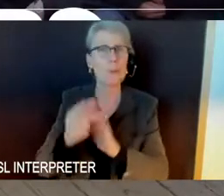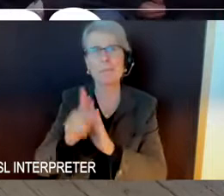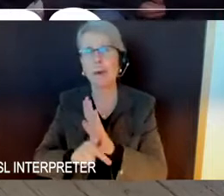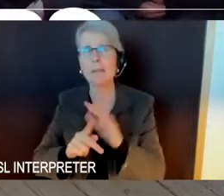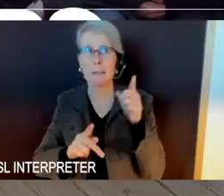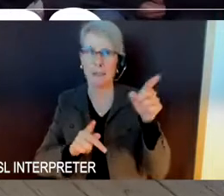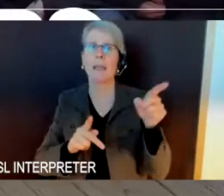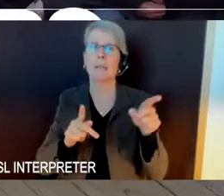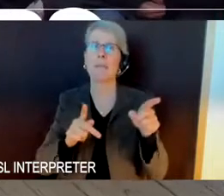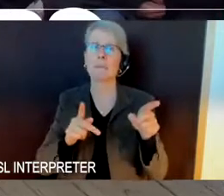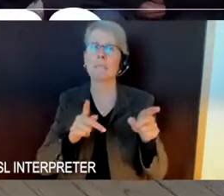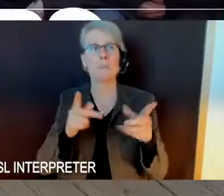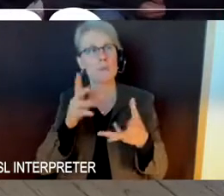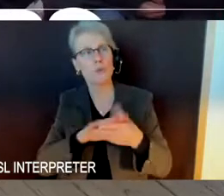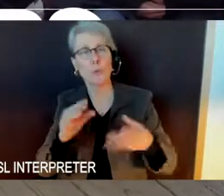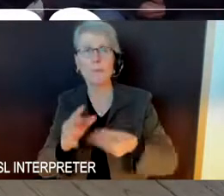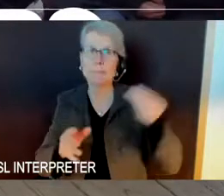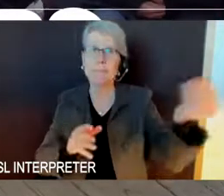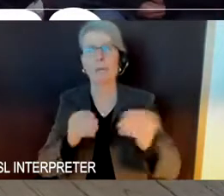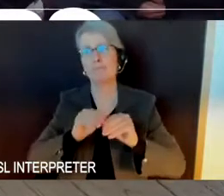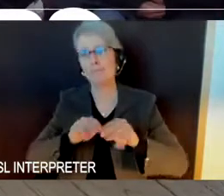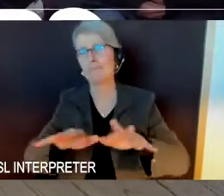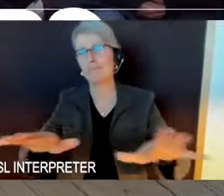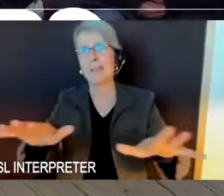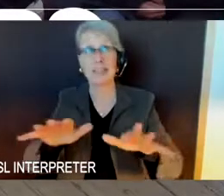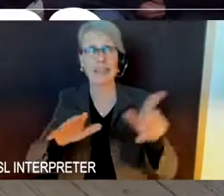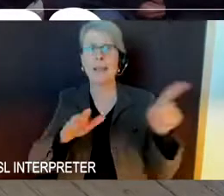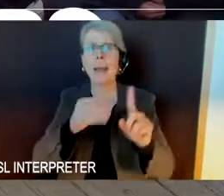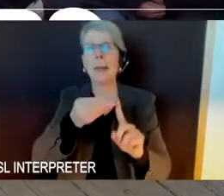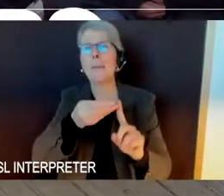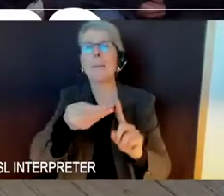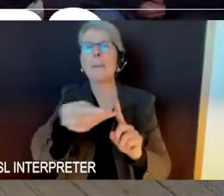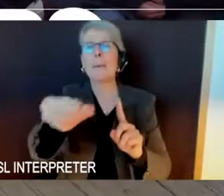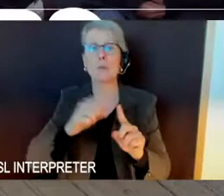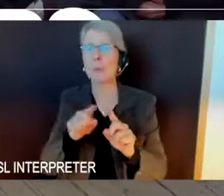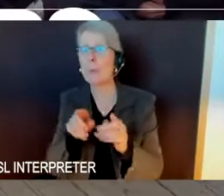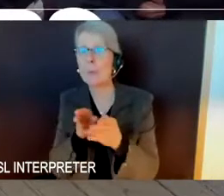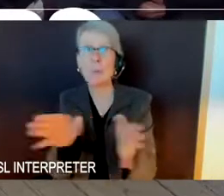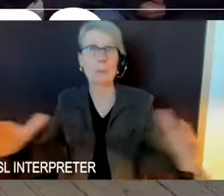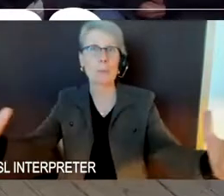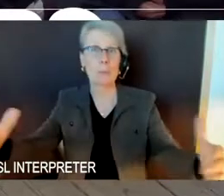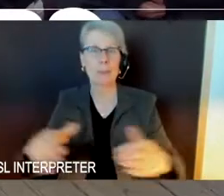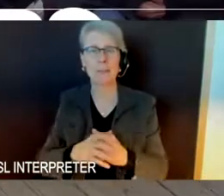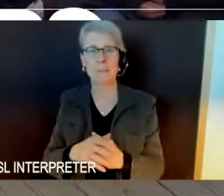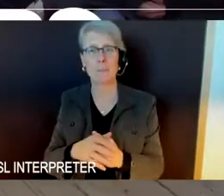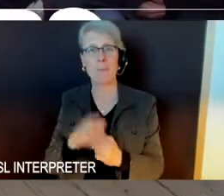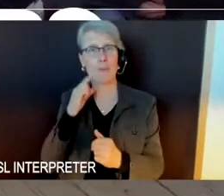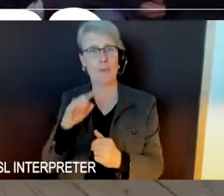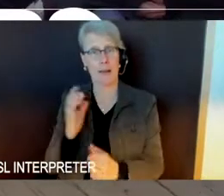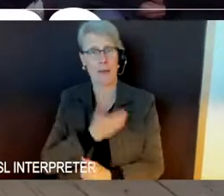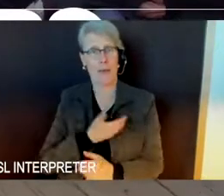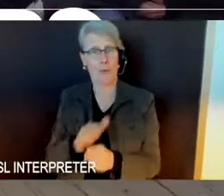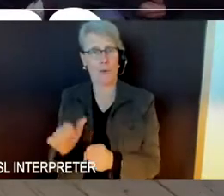power, who have been able to shape the policy and information that then goes through a very narrow funnel out to